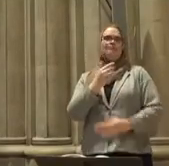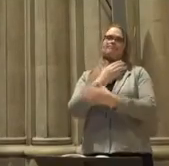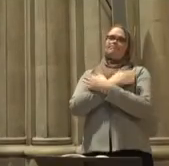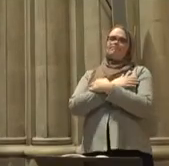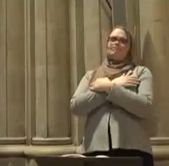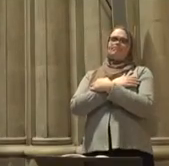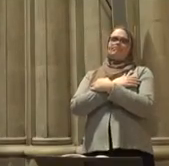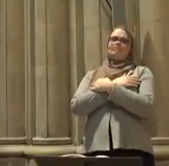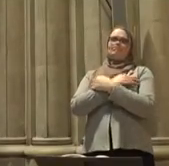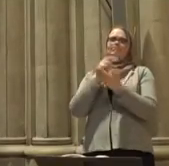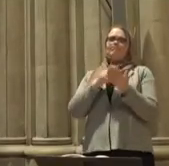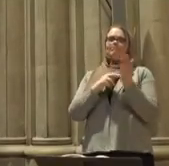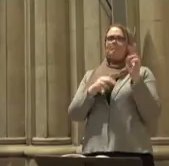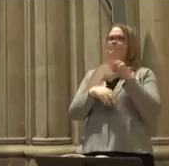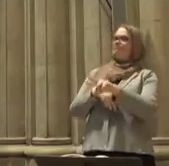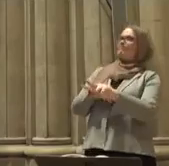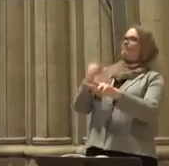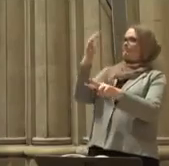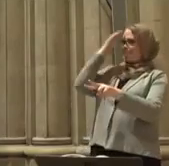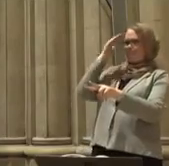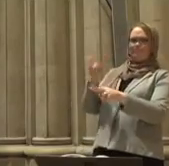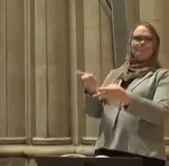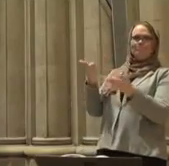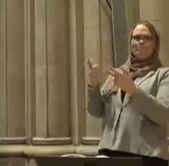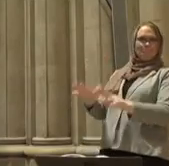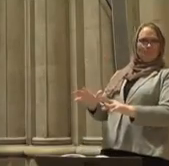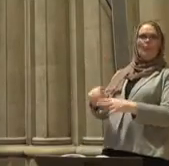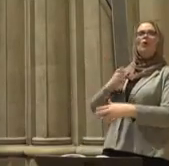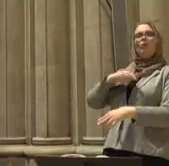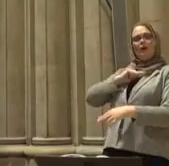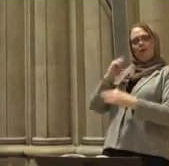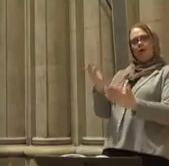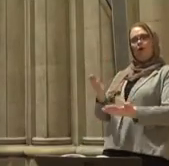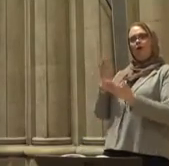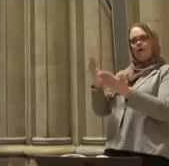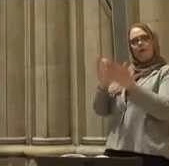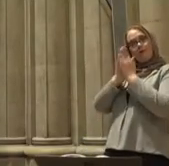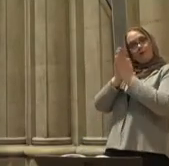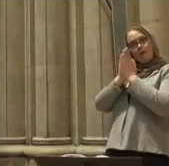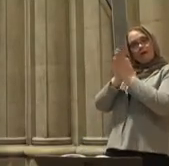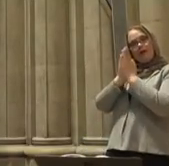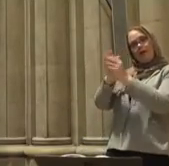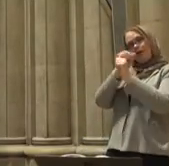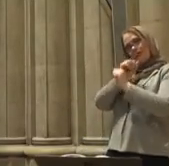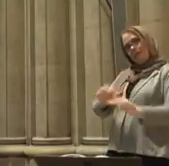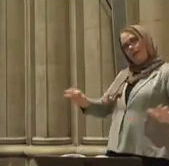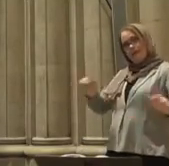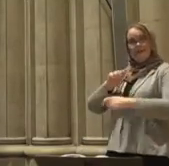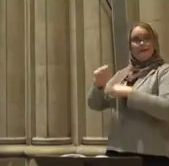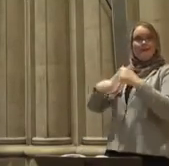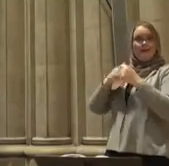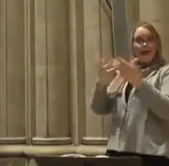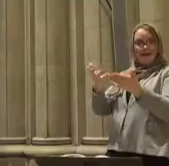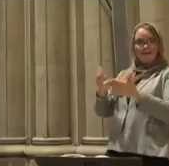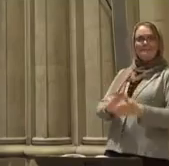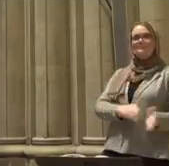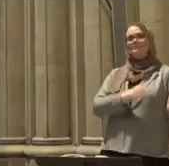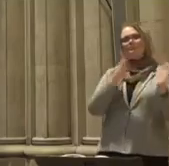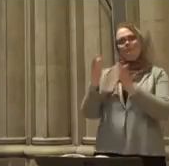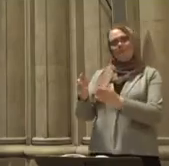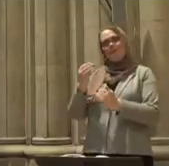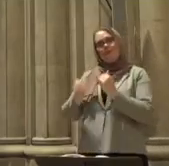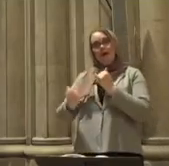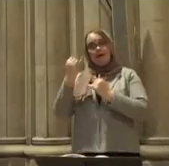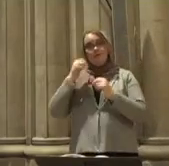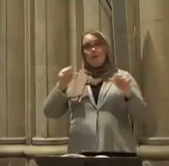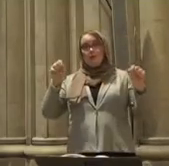rather not receive communion, but we'll offer you a prayer and a blessing. Finally, if you are able, I hope you will